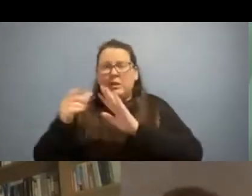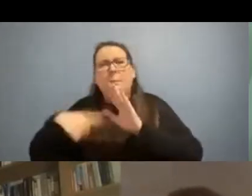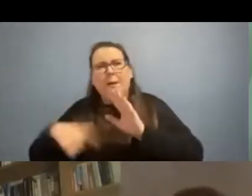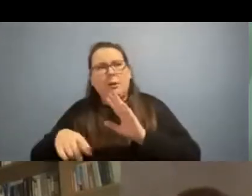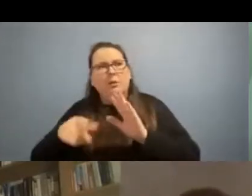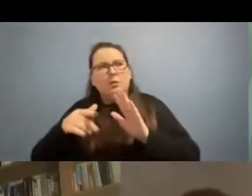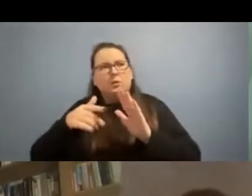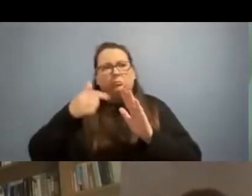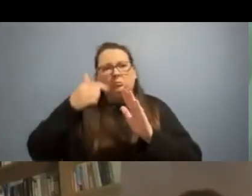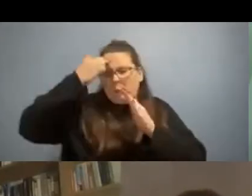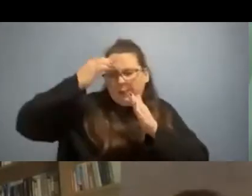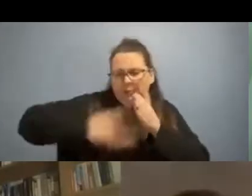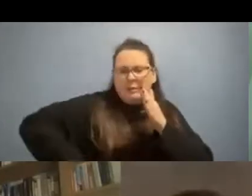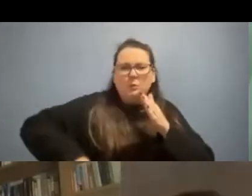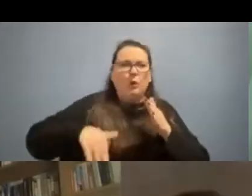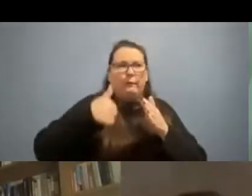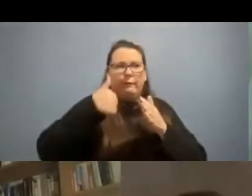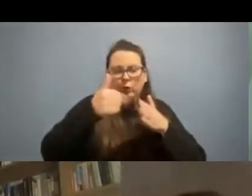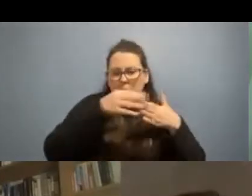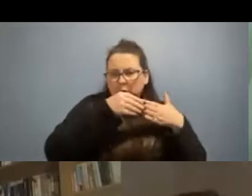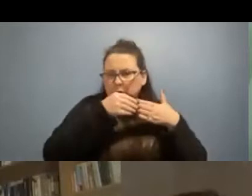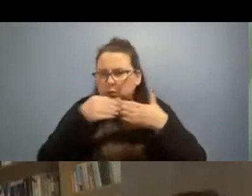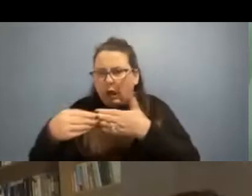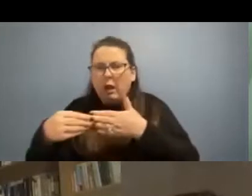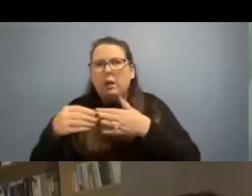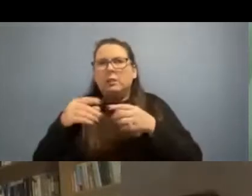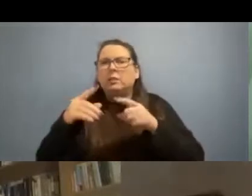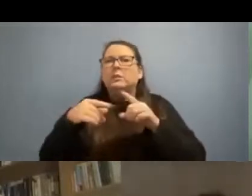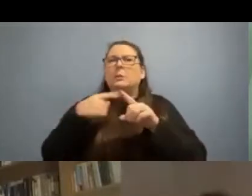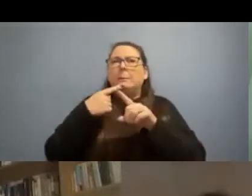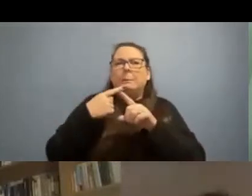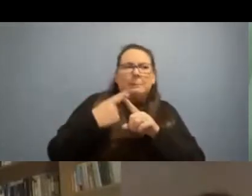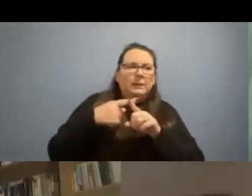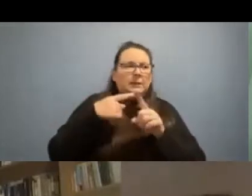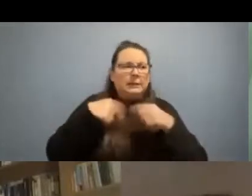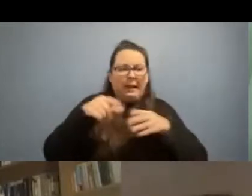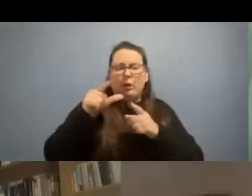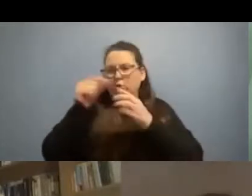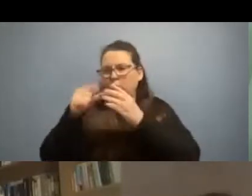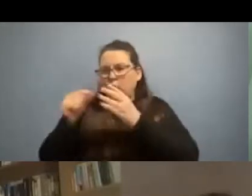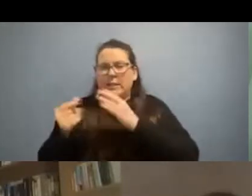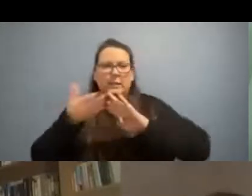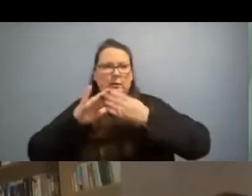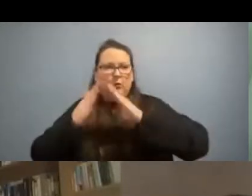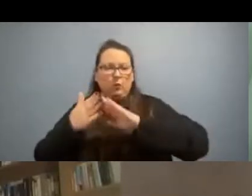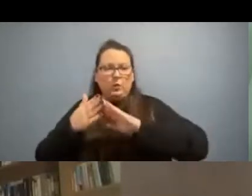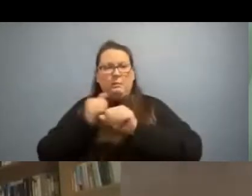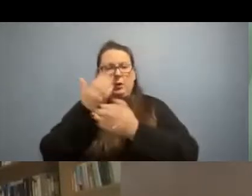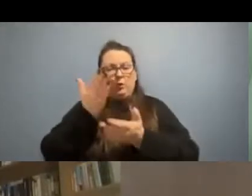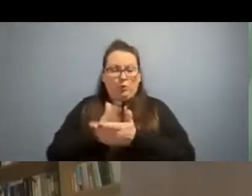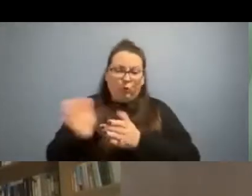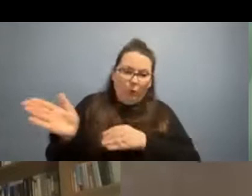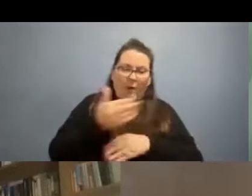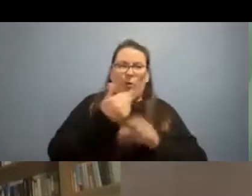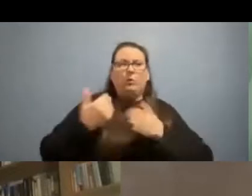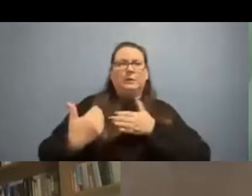guided us towards as a society, and the choices we've all made as members of the community to keep ourselves safe and to keep those